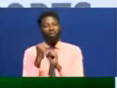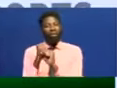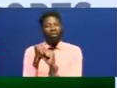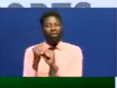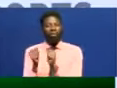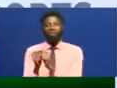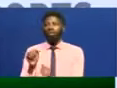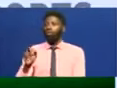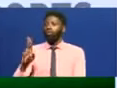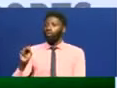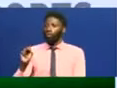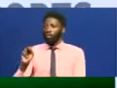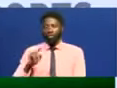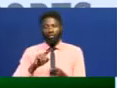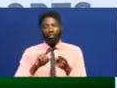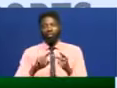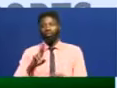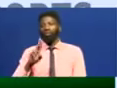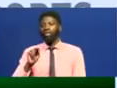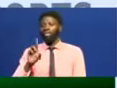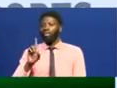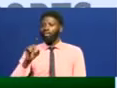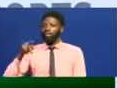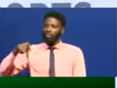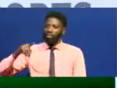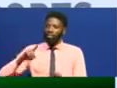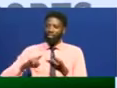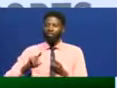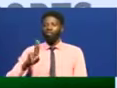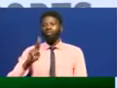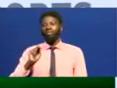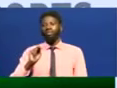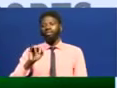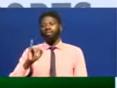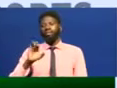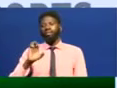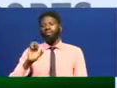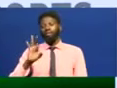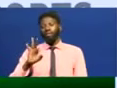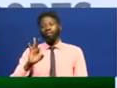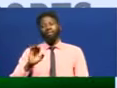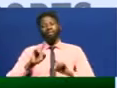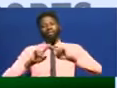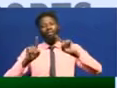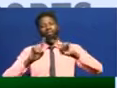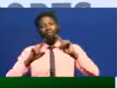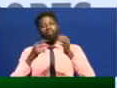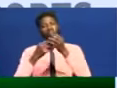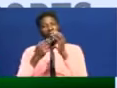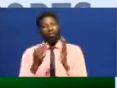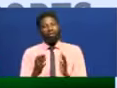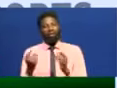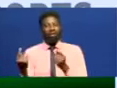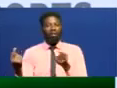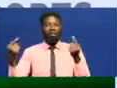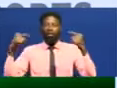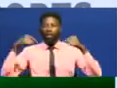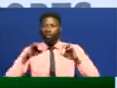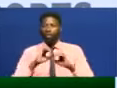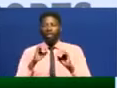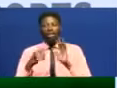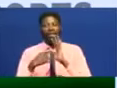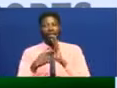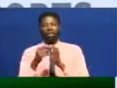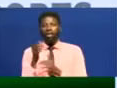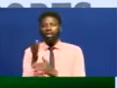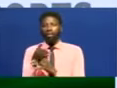UNDP, UNICEF. We're doing a lot of work with other partners who may not be here, like the